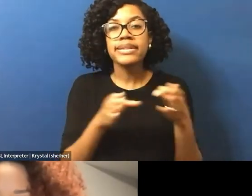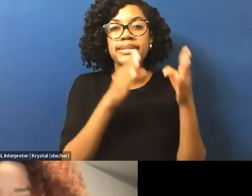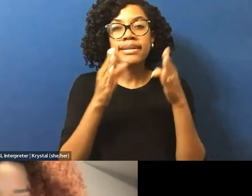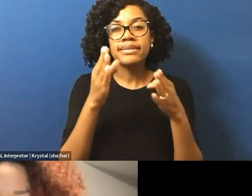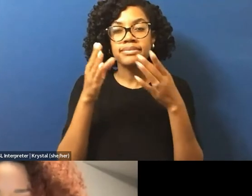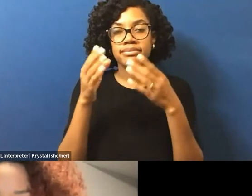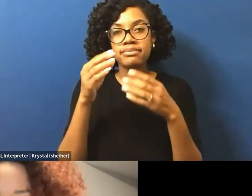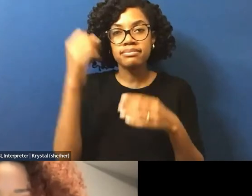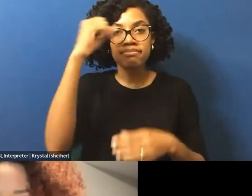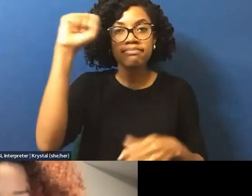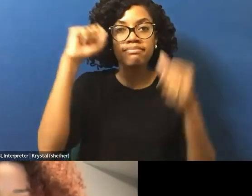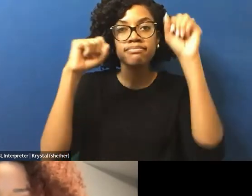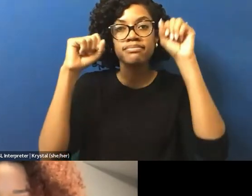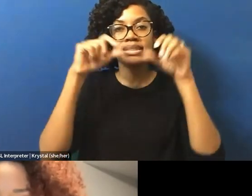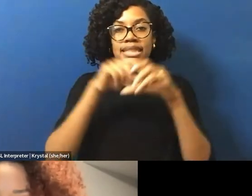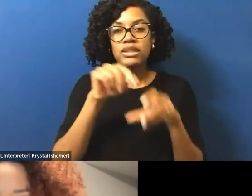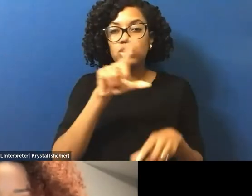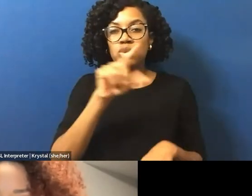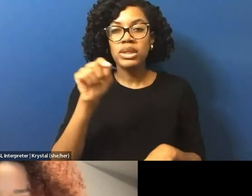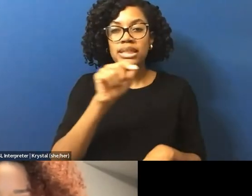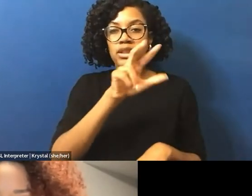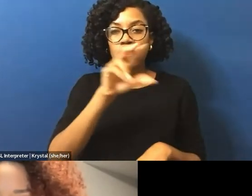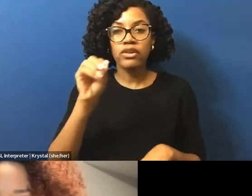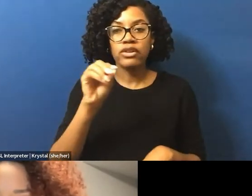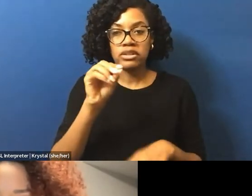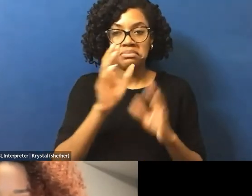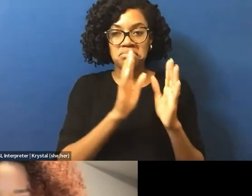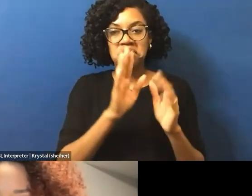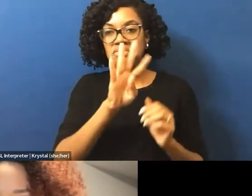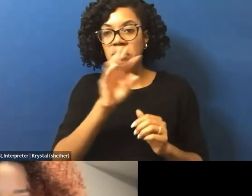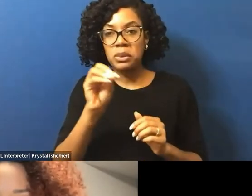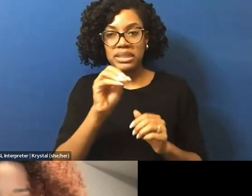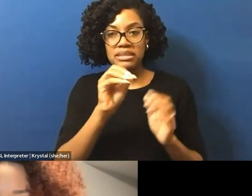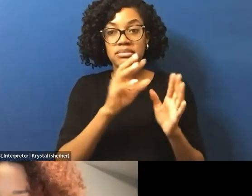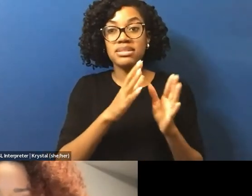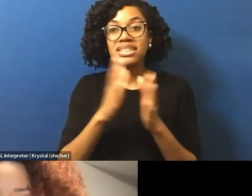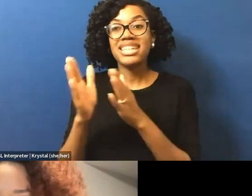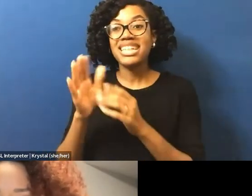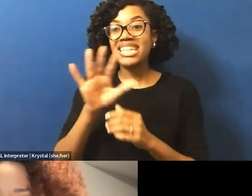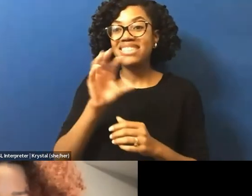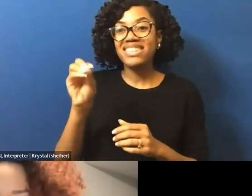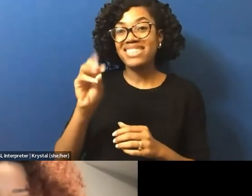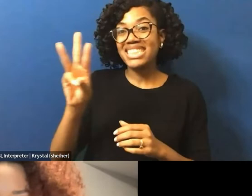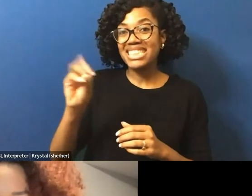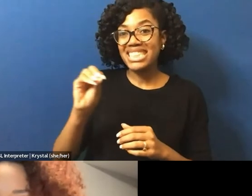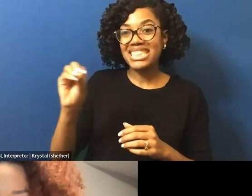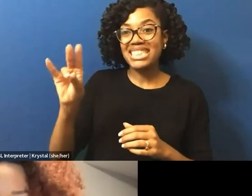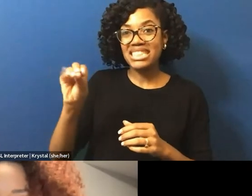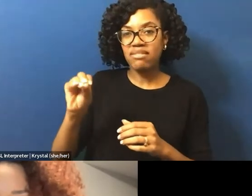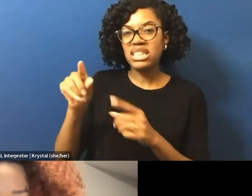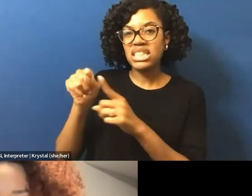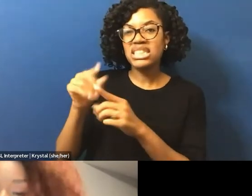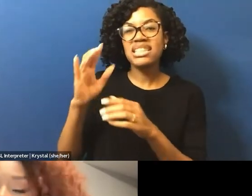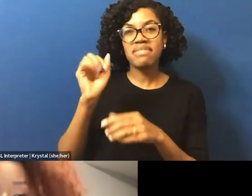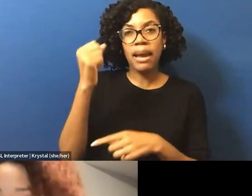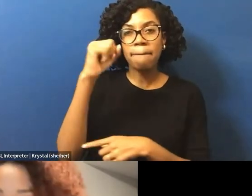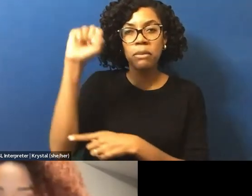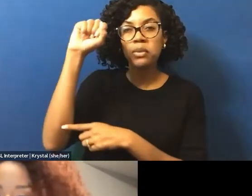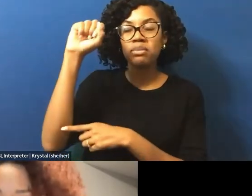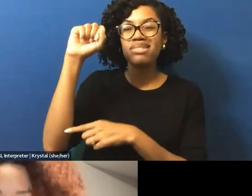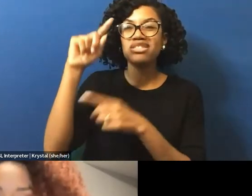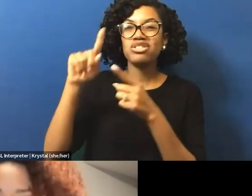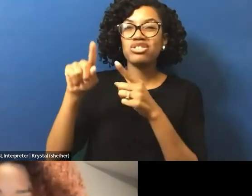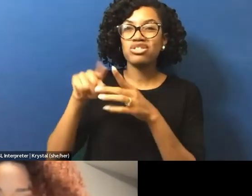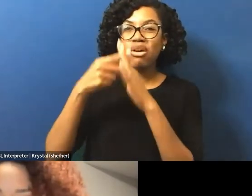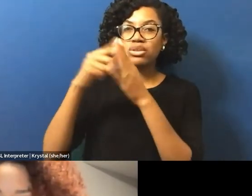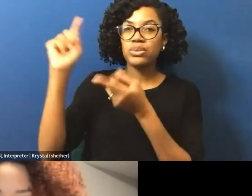the 40s, 50s, early 60s, like I said, when maybe this nationalist moment goes out of style, she's still keeping the flame alive. And then, as